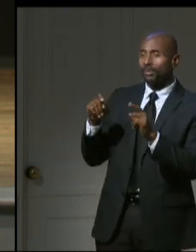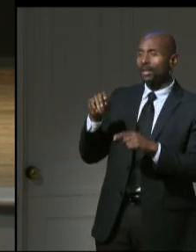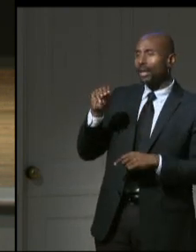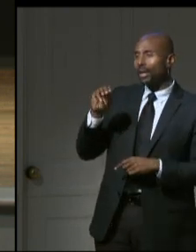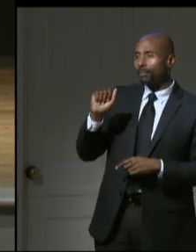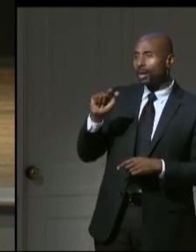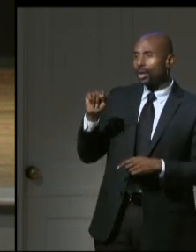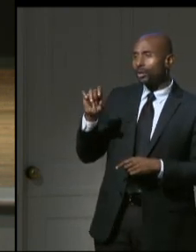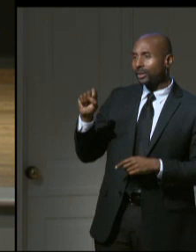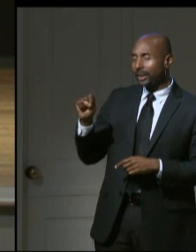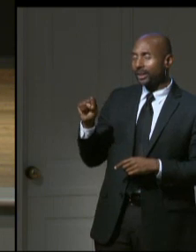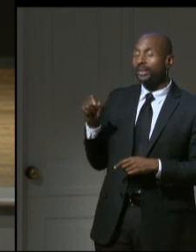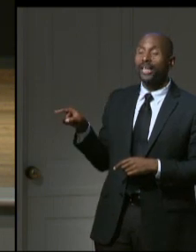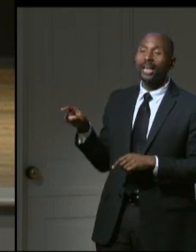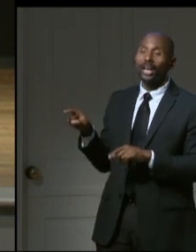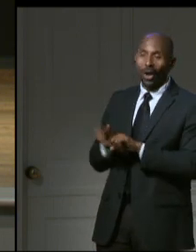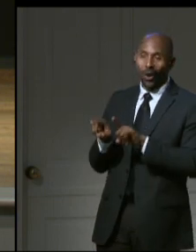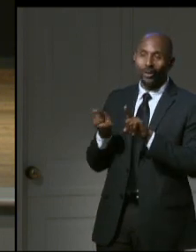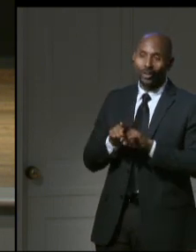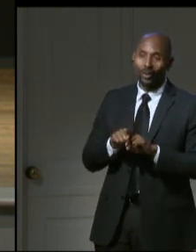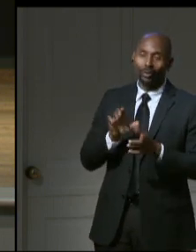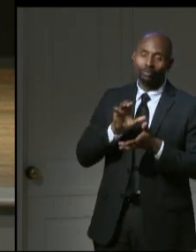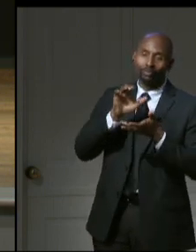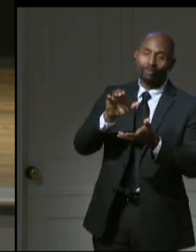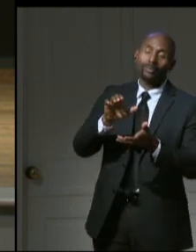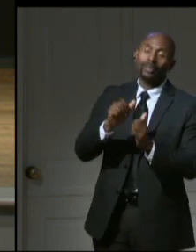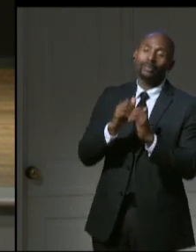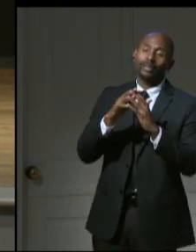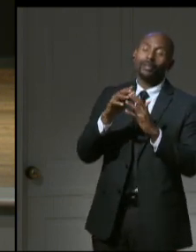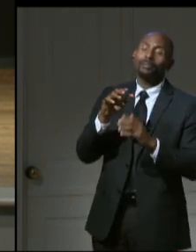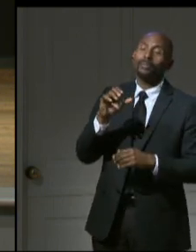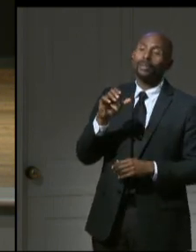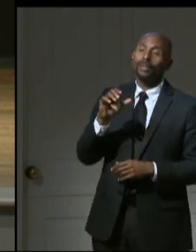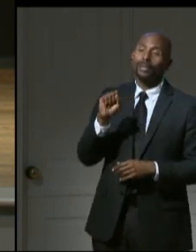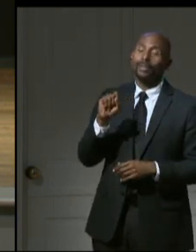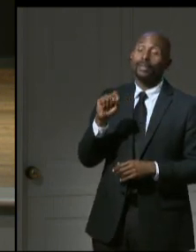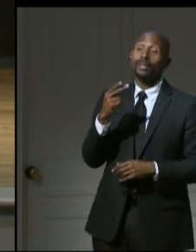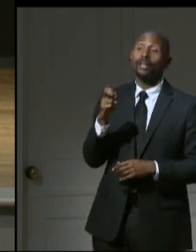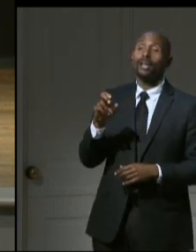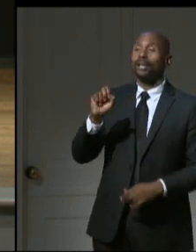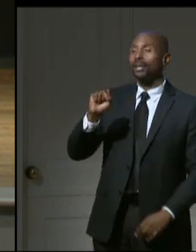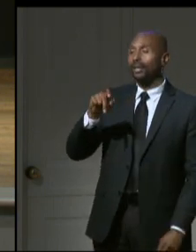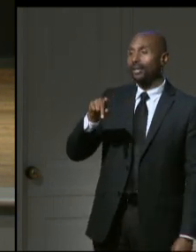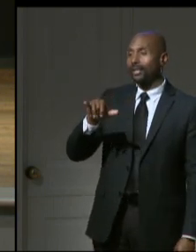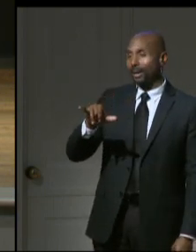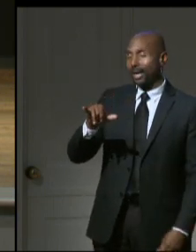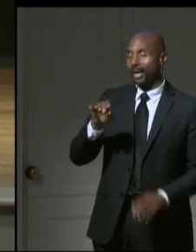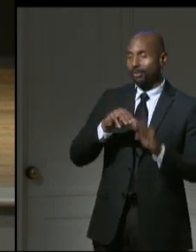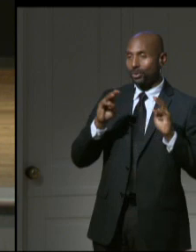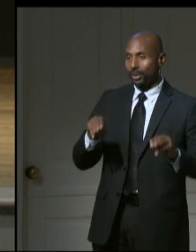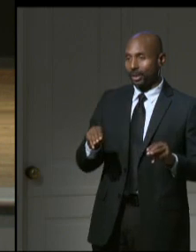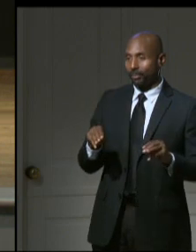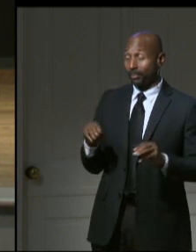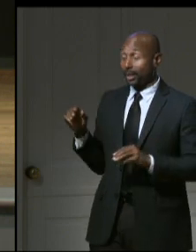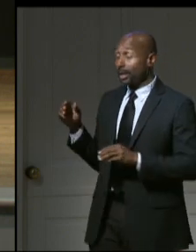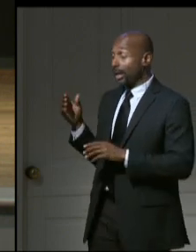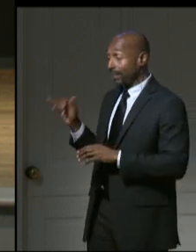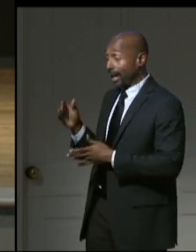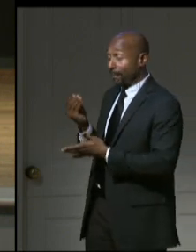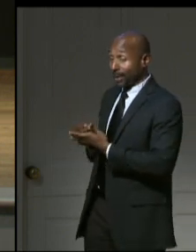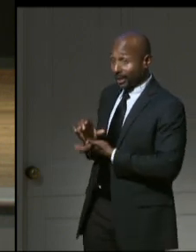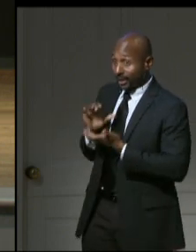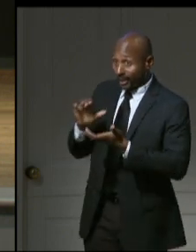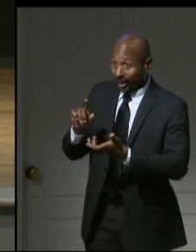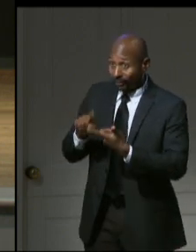who also did the Spy Museum, to use technology, art, and design to